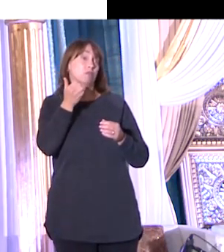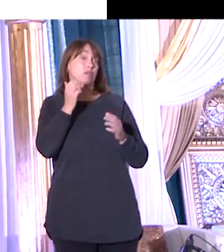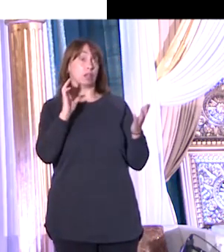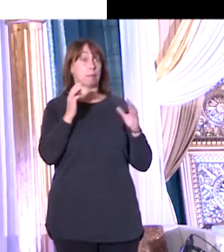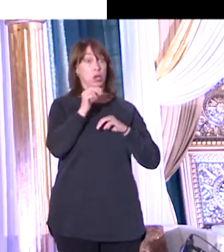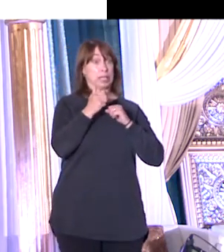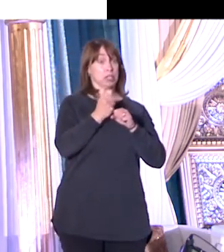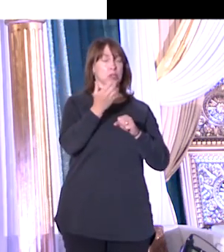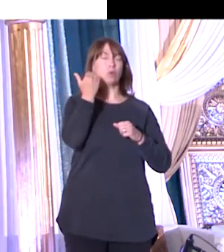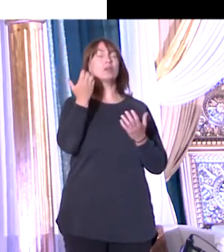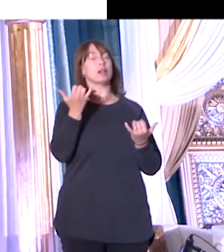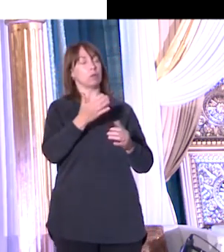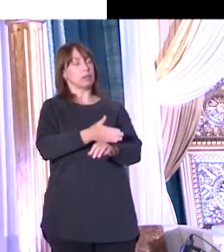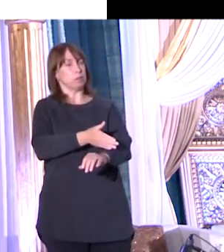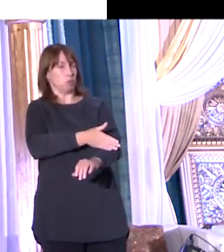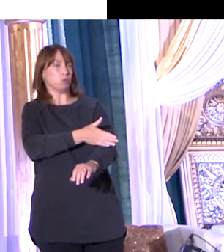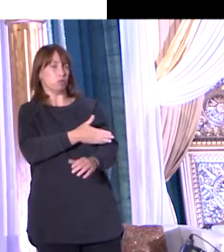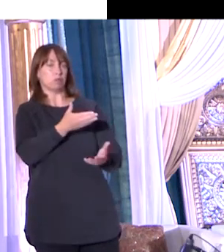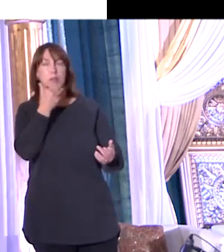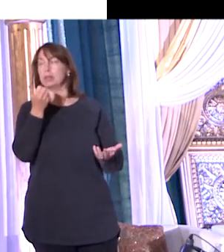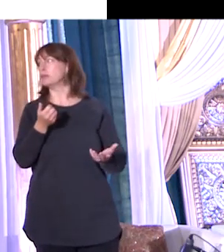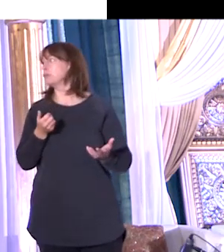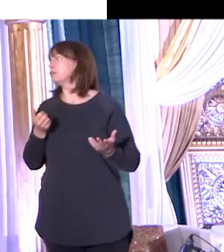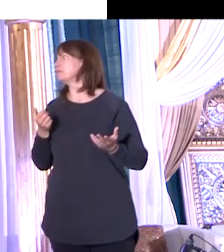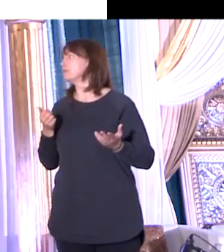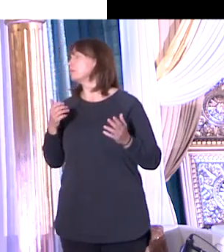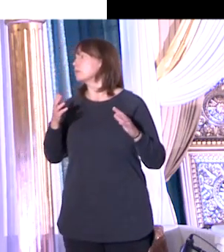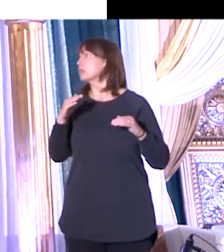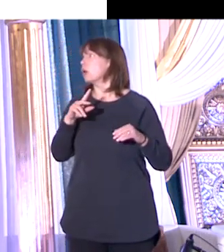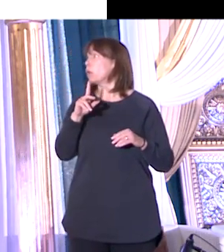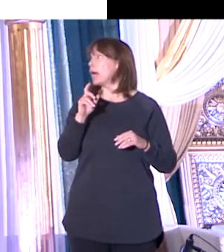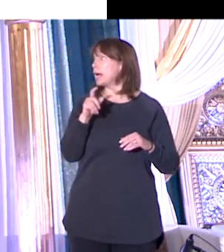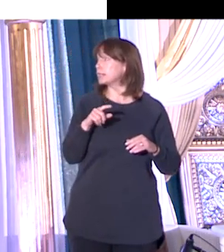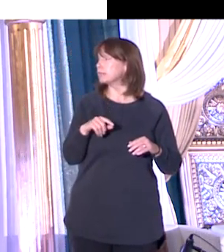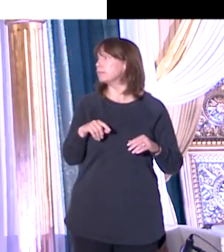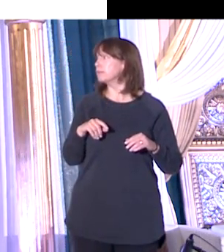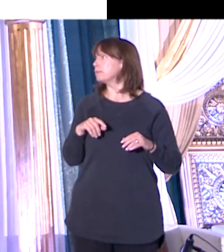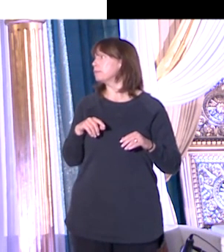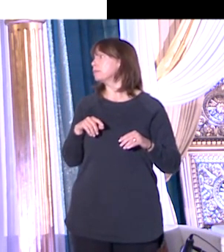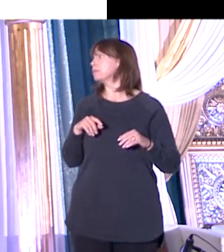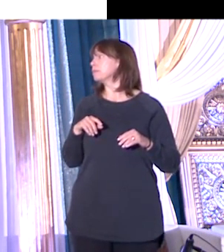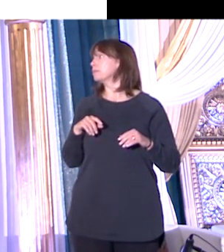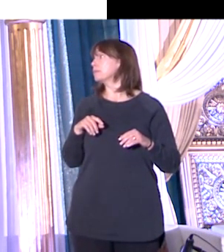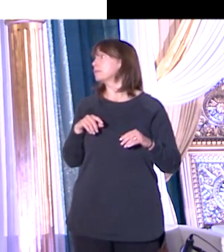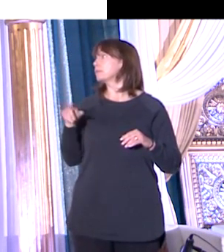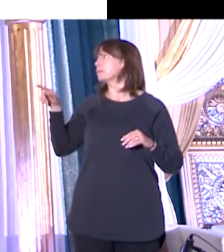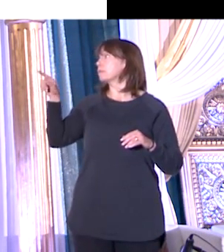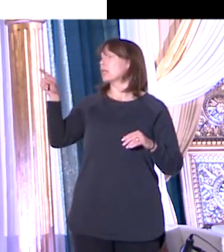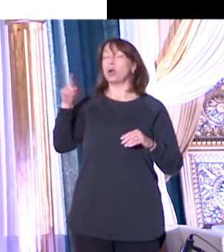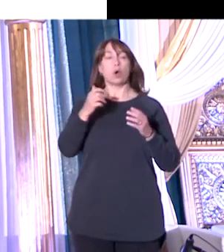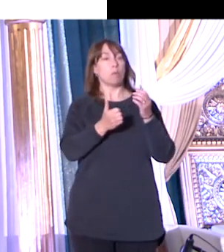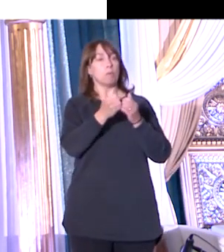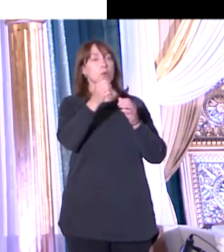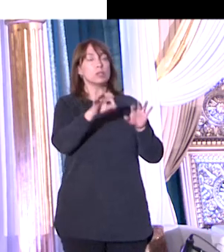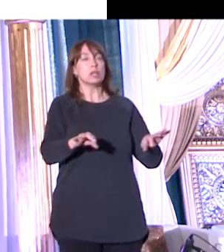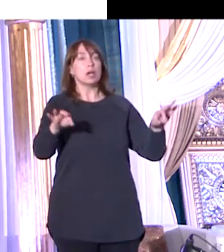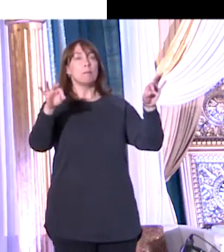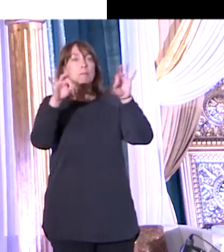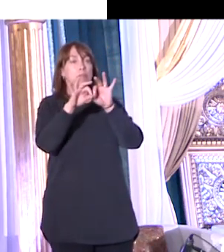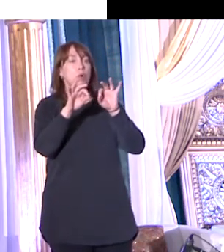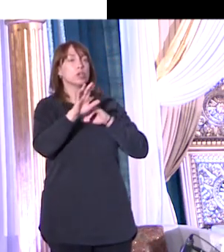When we asked a question about the most important issue facing one's local Muslim community, open-ended question,